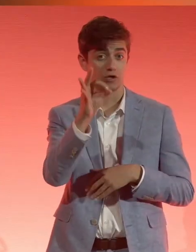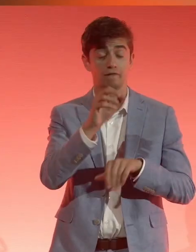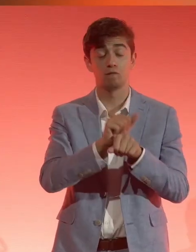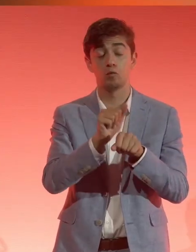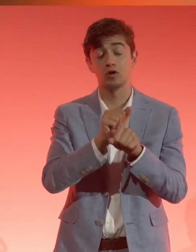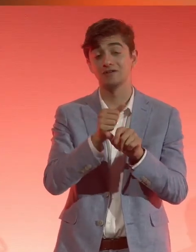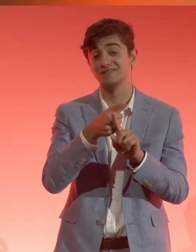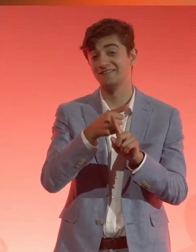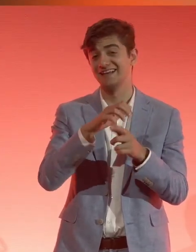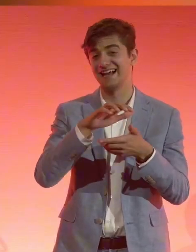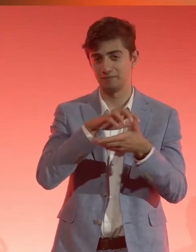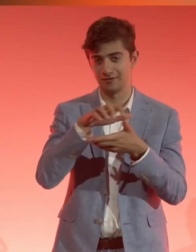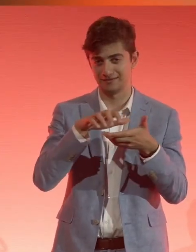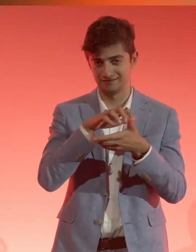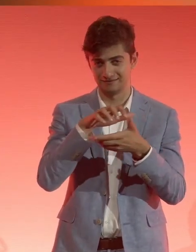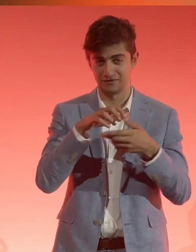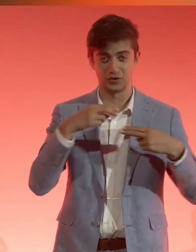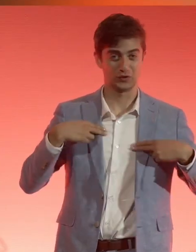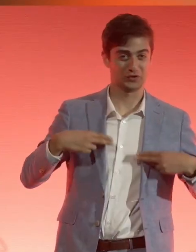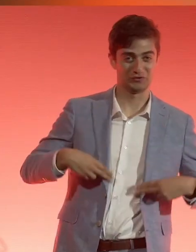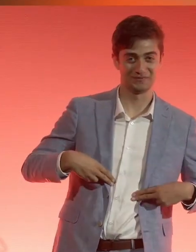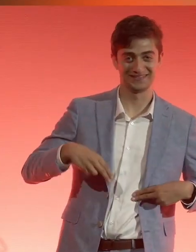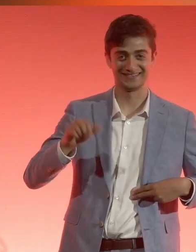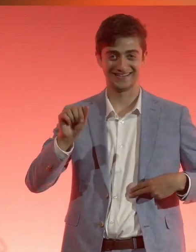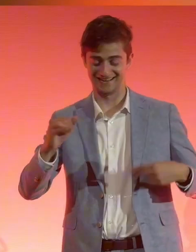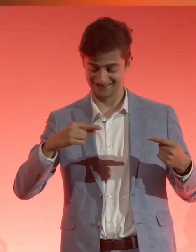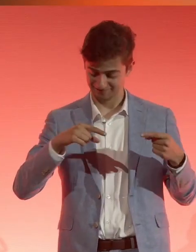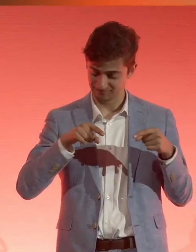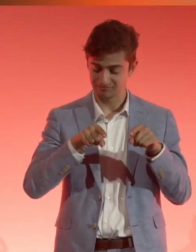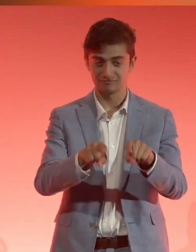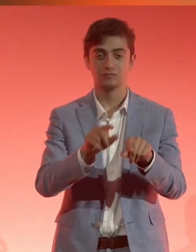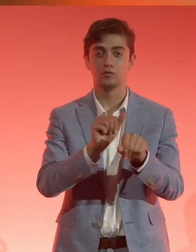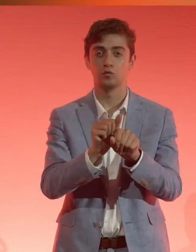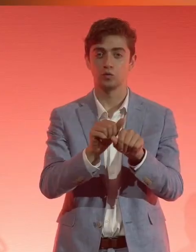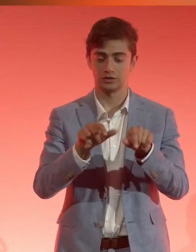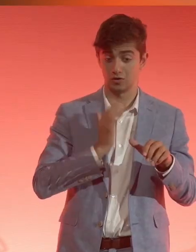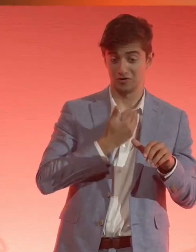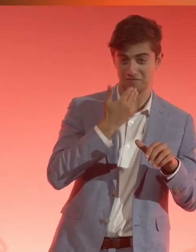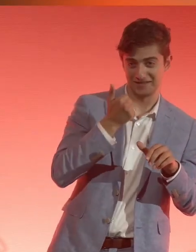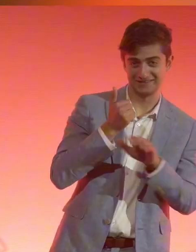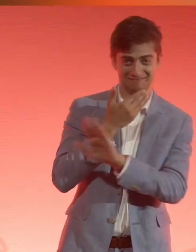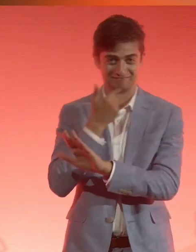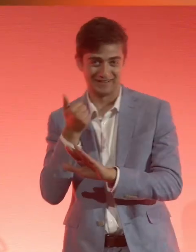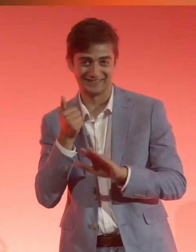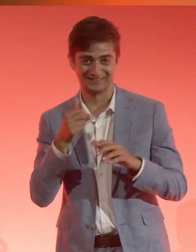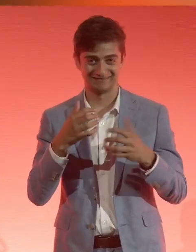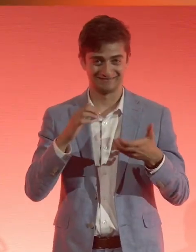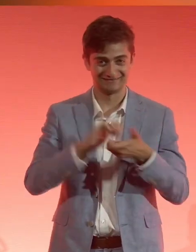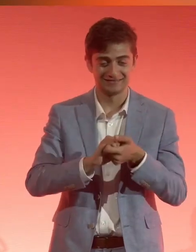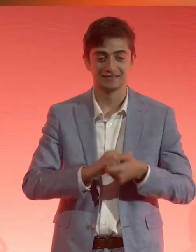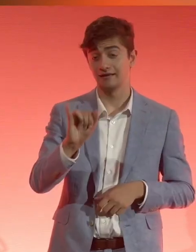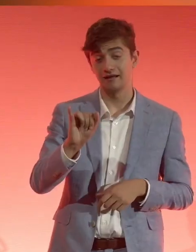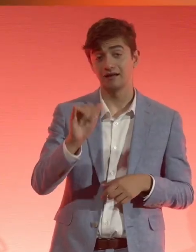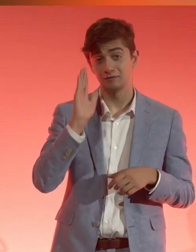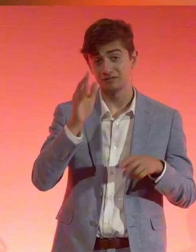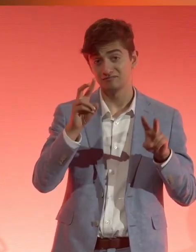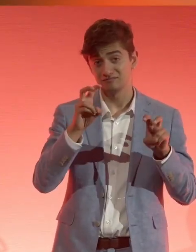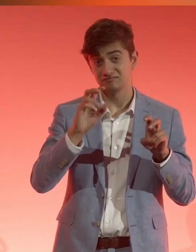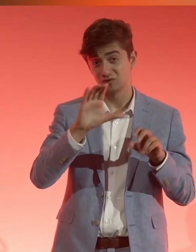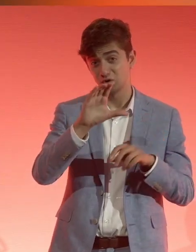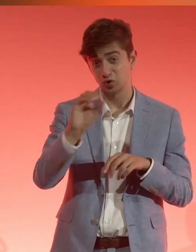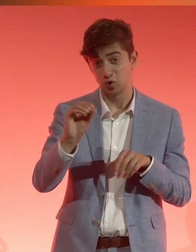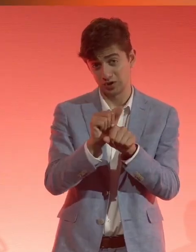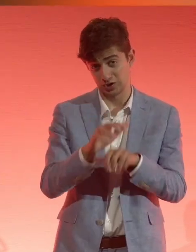hybrid. Humans and AI, working side by side, doing what we do best. AI will become our coworker, not